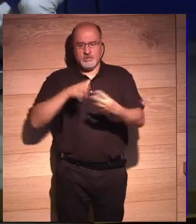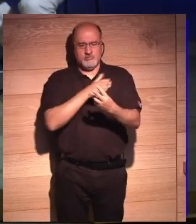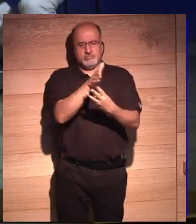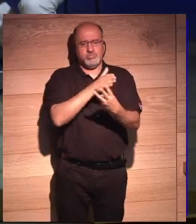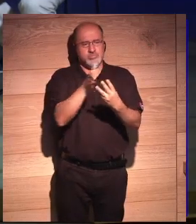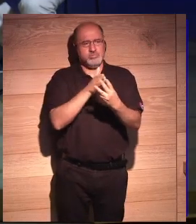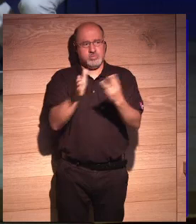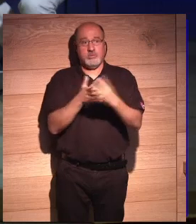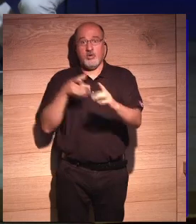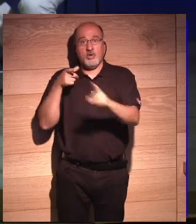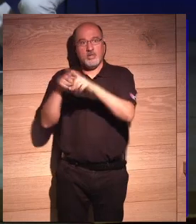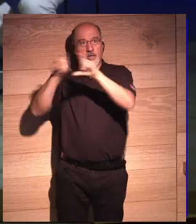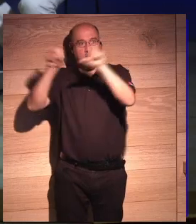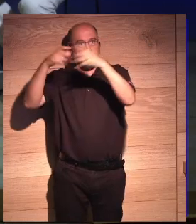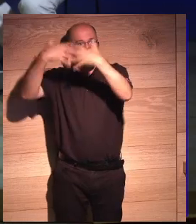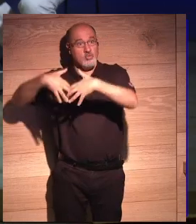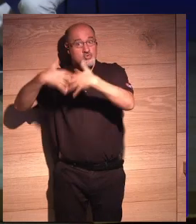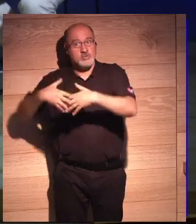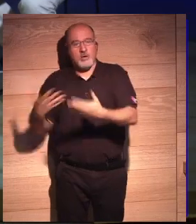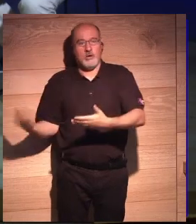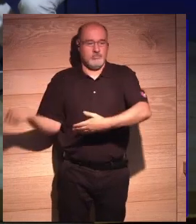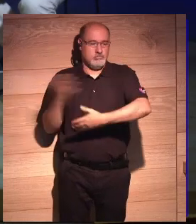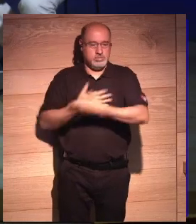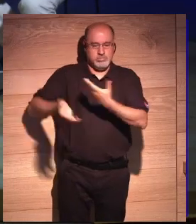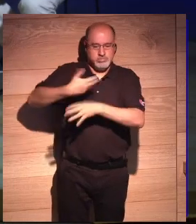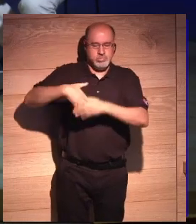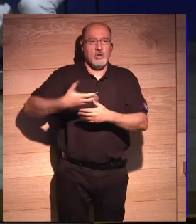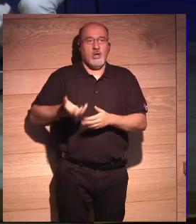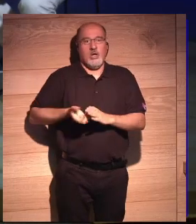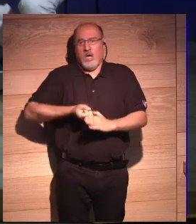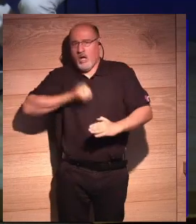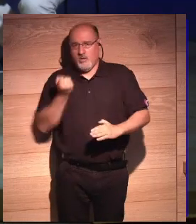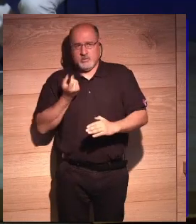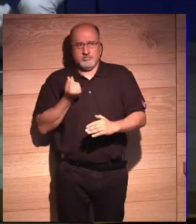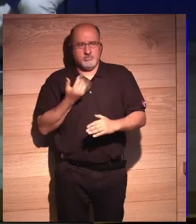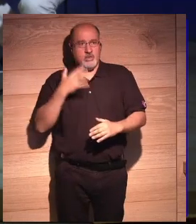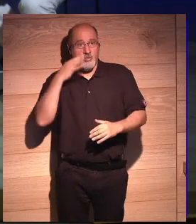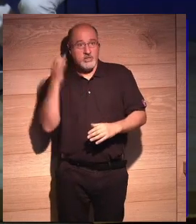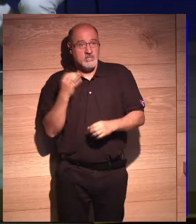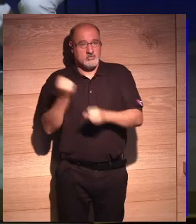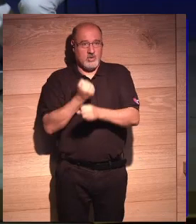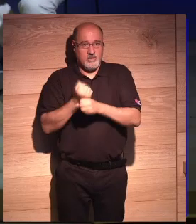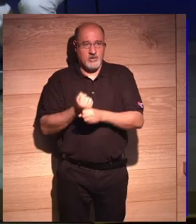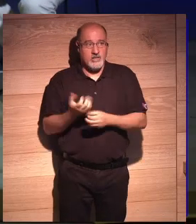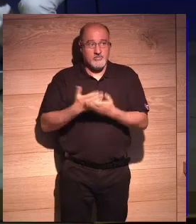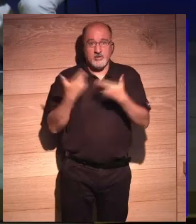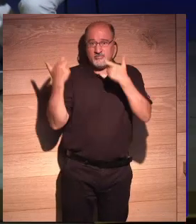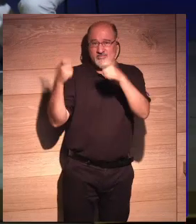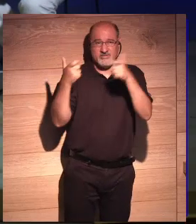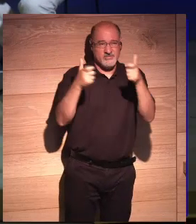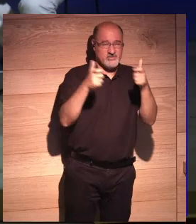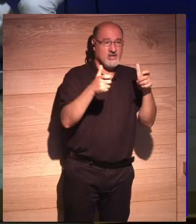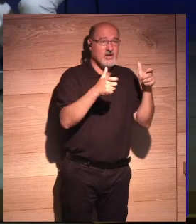for the most efficient tools for education. And if it's or that save money, that reduce problems, if it's training, for example, that